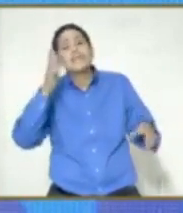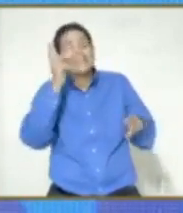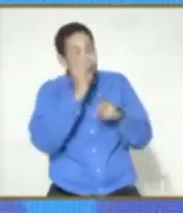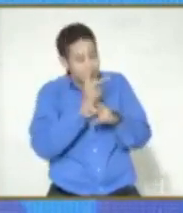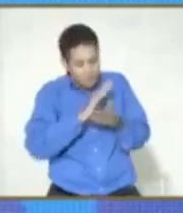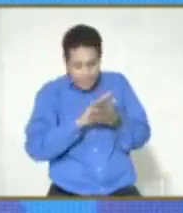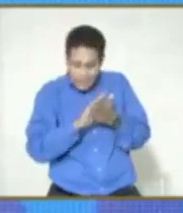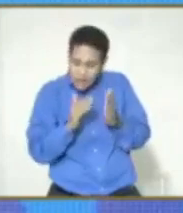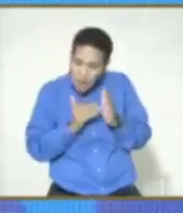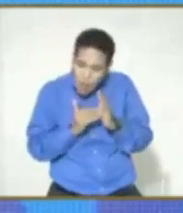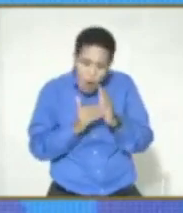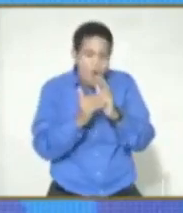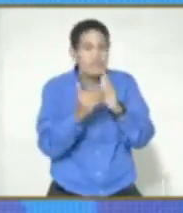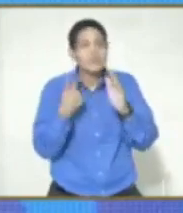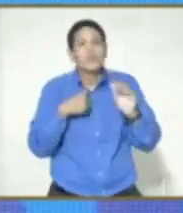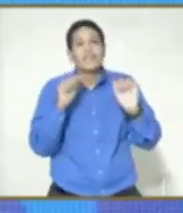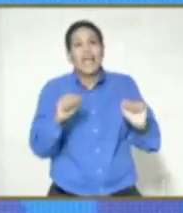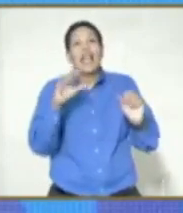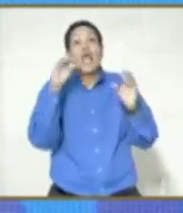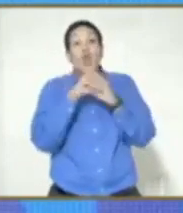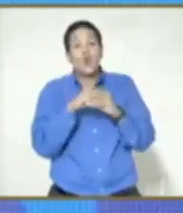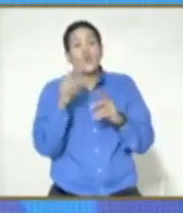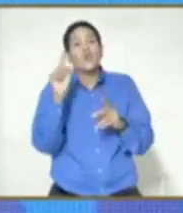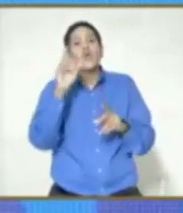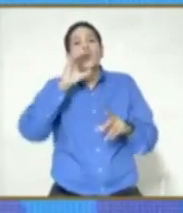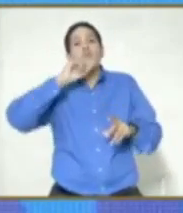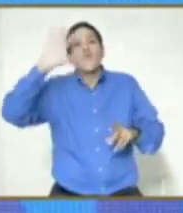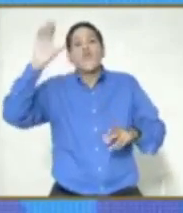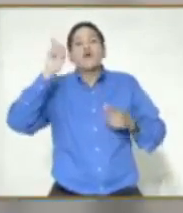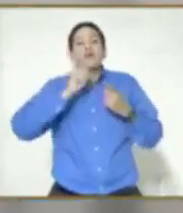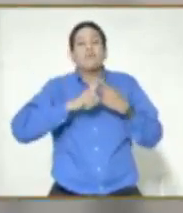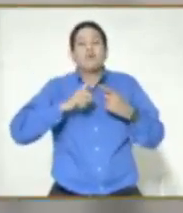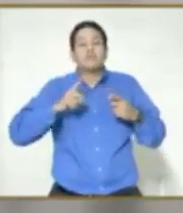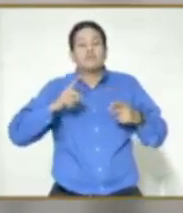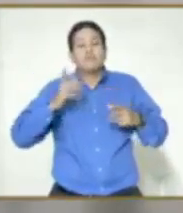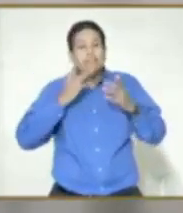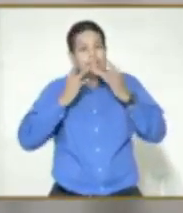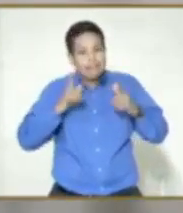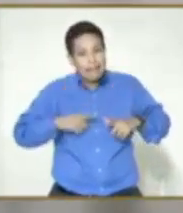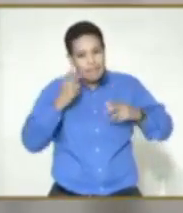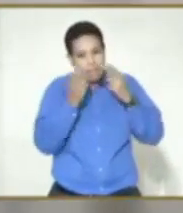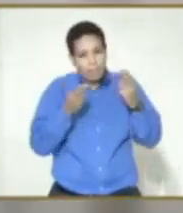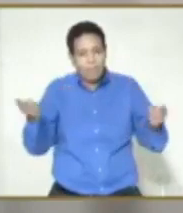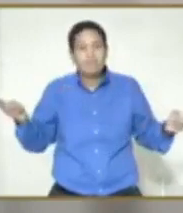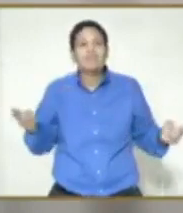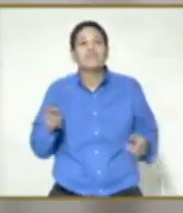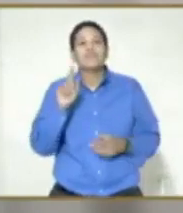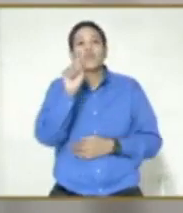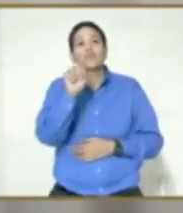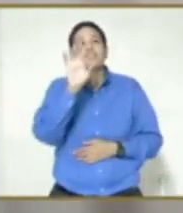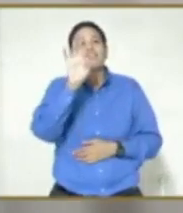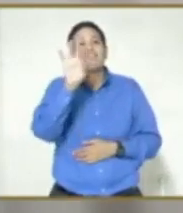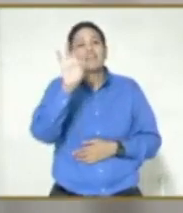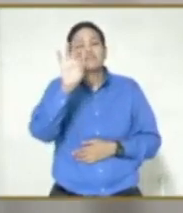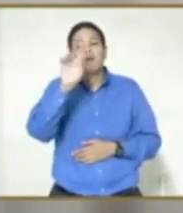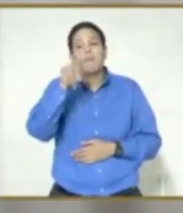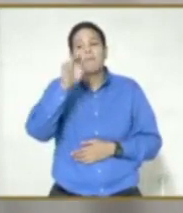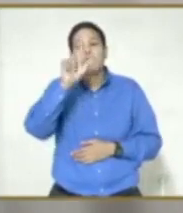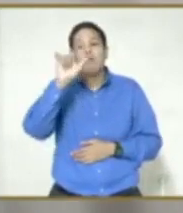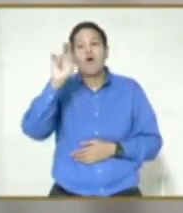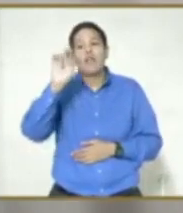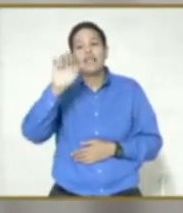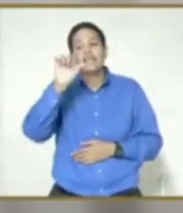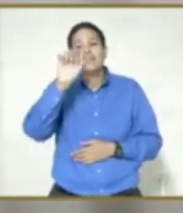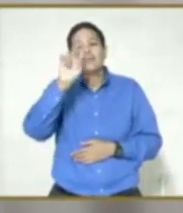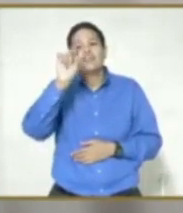can, including the infirmaries. Thank you, Minister. Question from Facebook, Pauline Griffith-Brown.